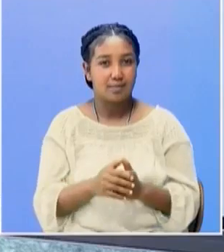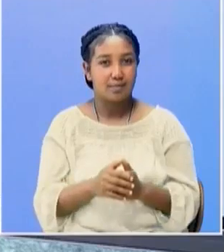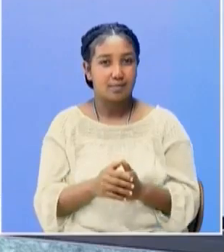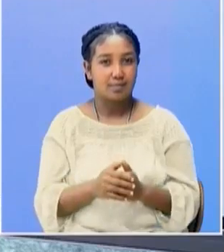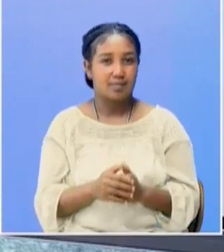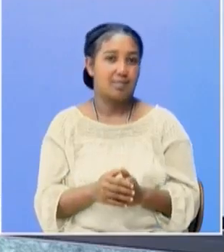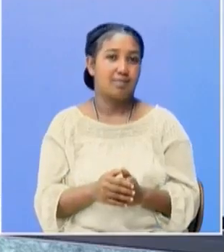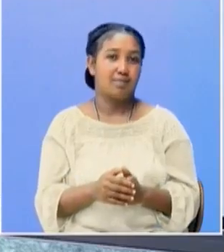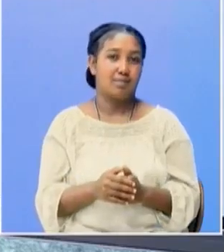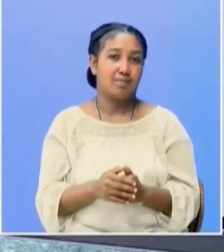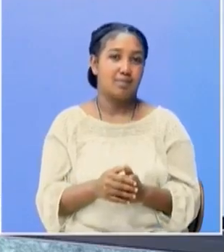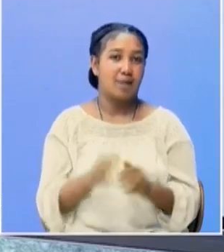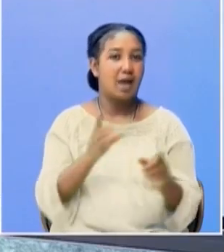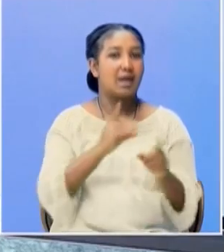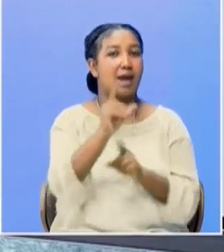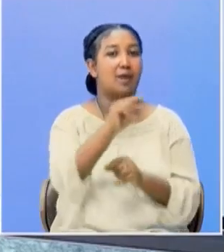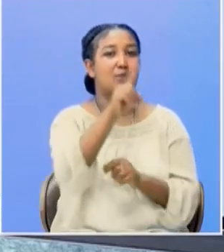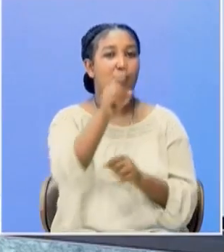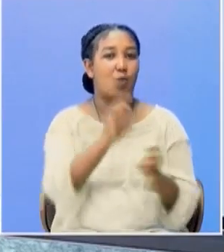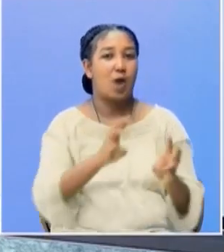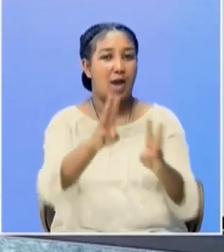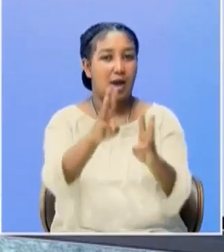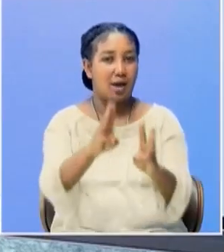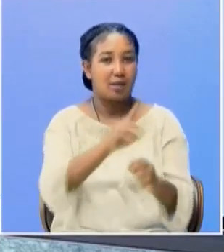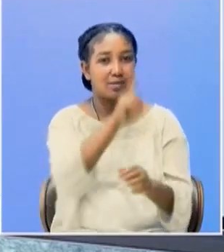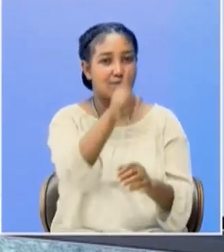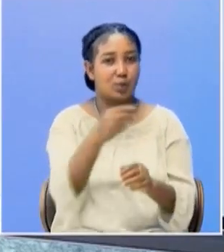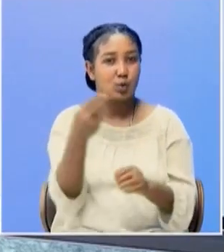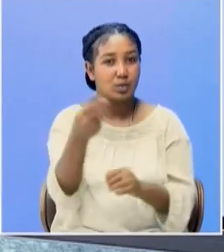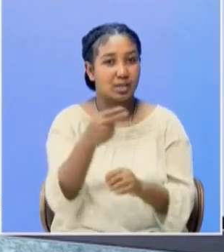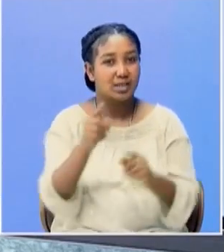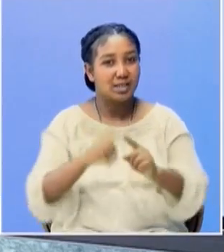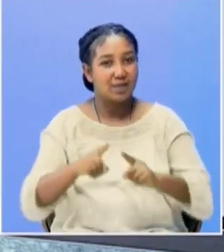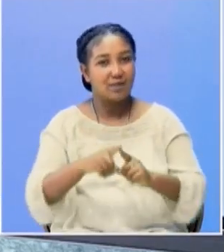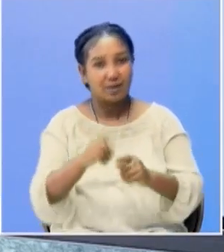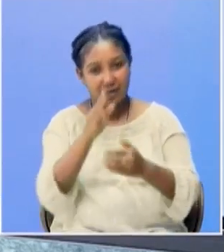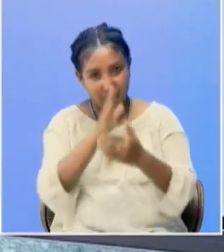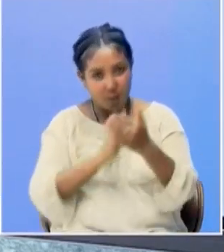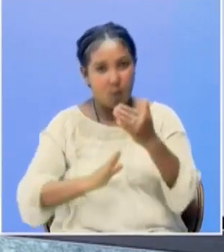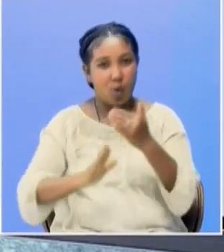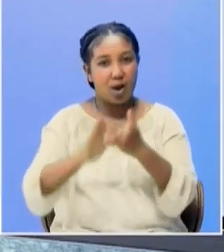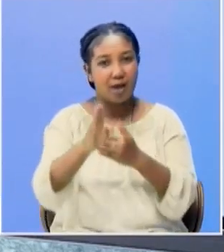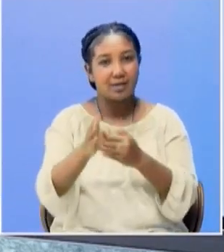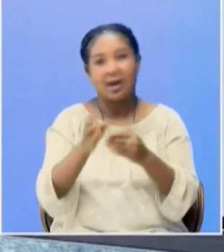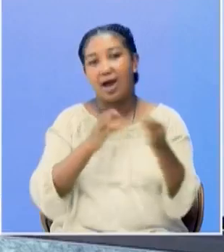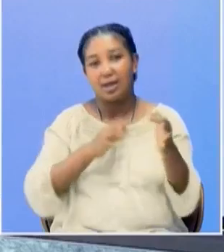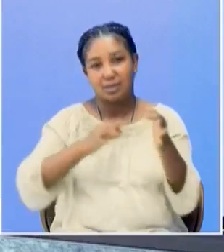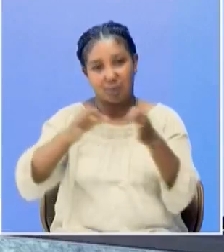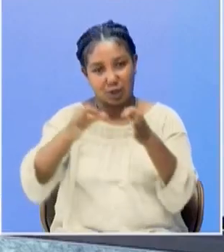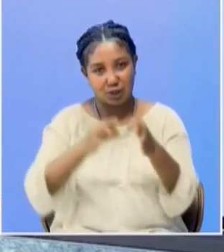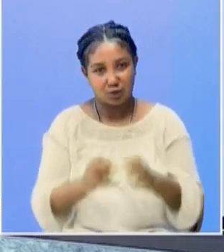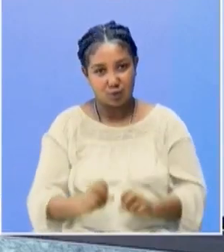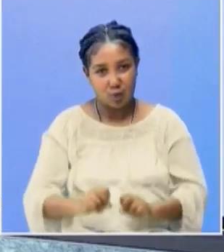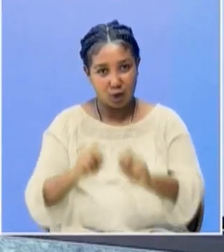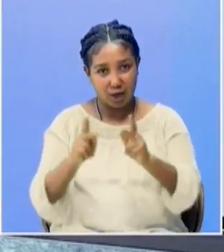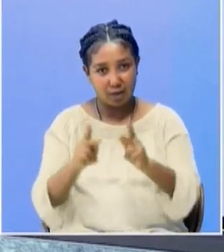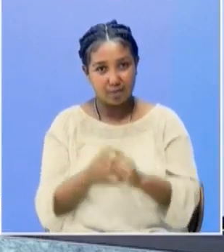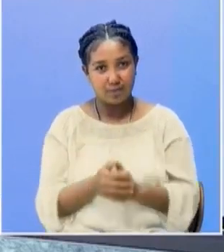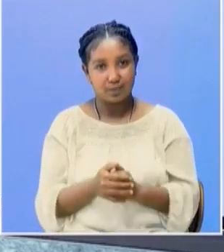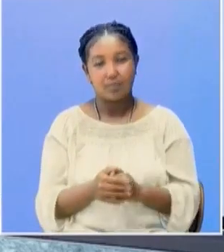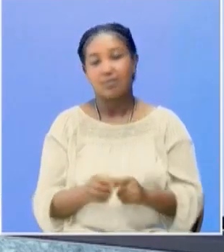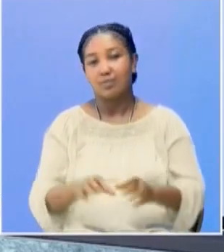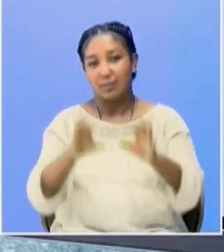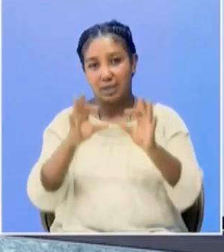are asking me in indirect ways, using different polite expressions. Is it clear?